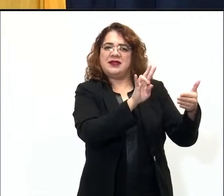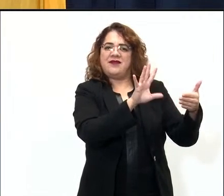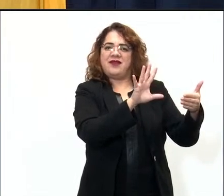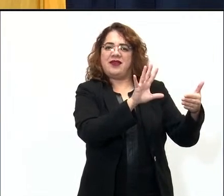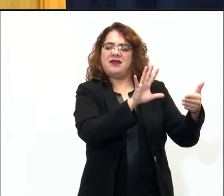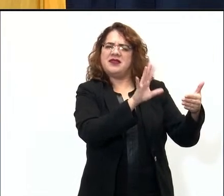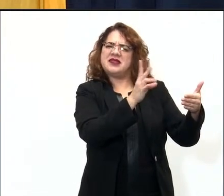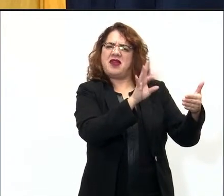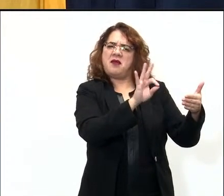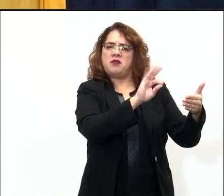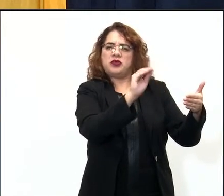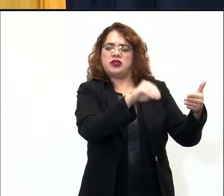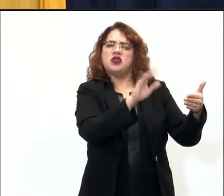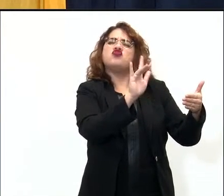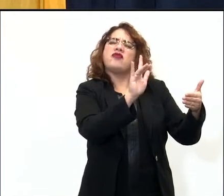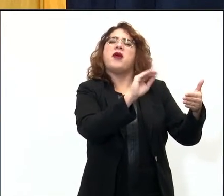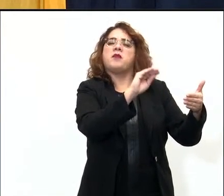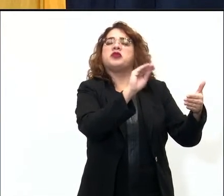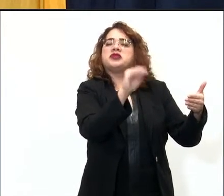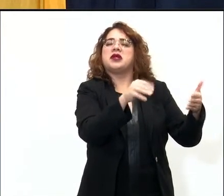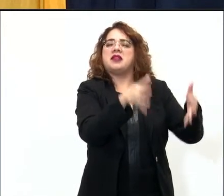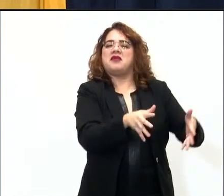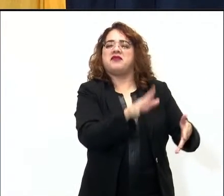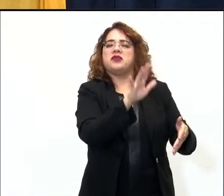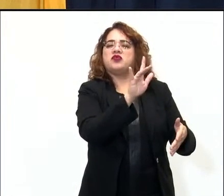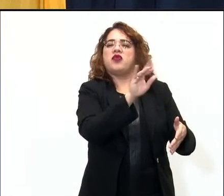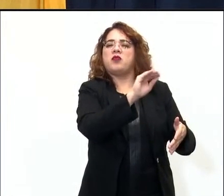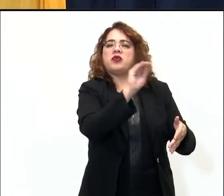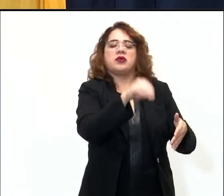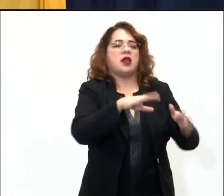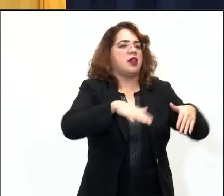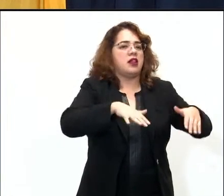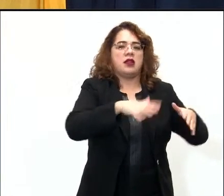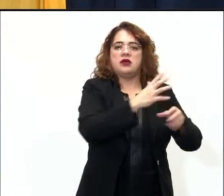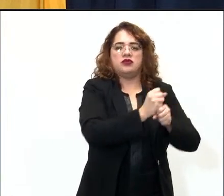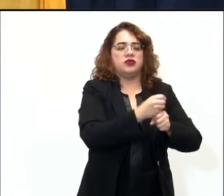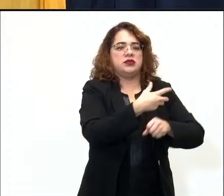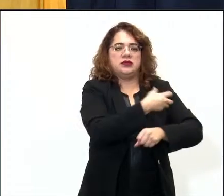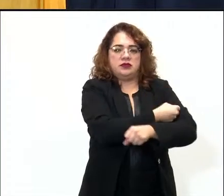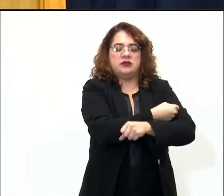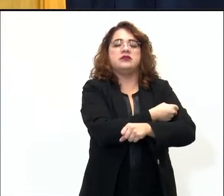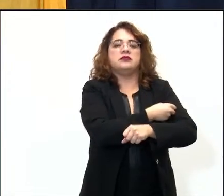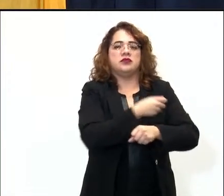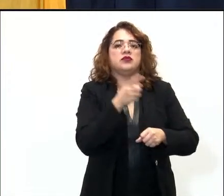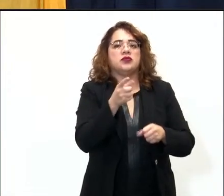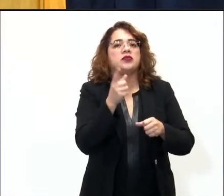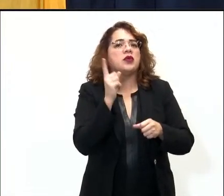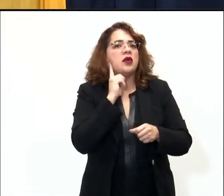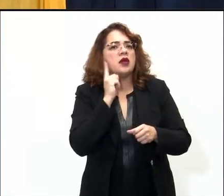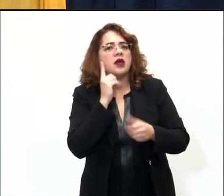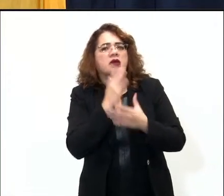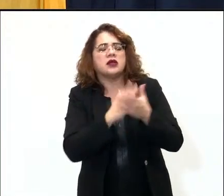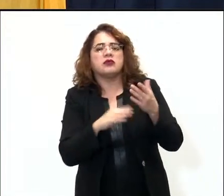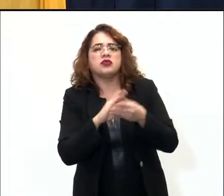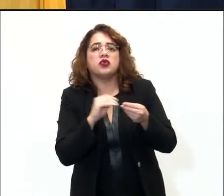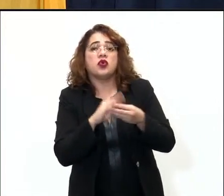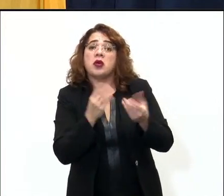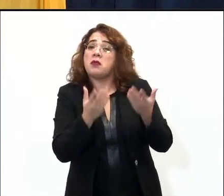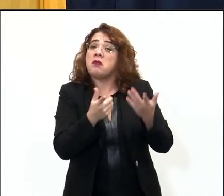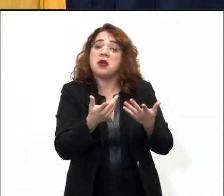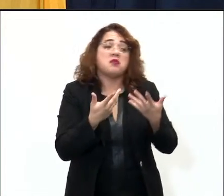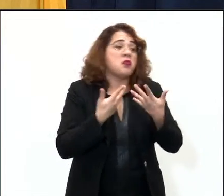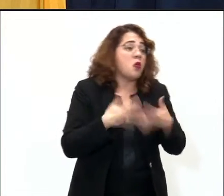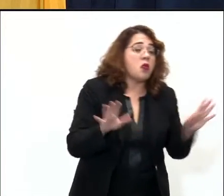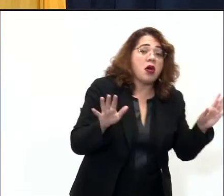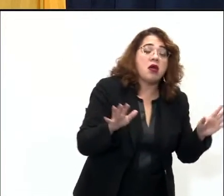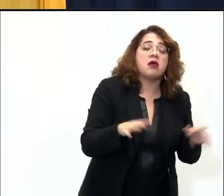That we still have about 25% approximately that have not received their vaccination. And you are hearing some stories of some folks that may not want to receive